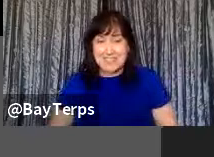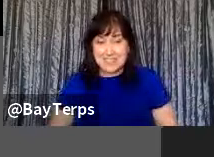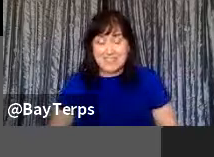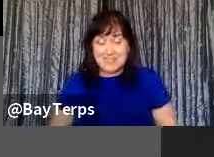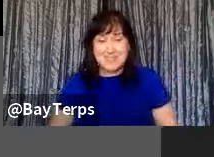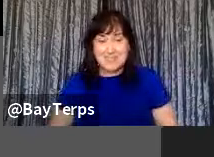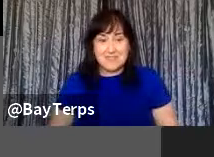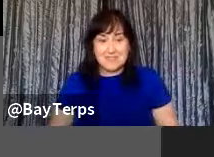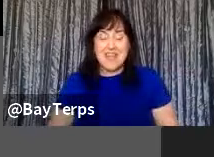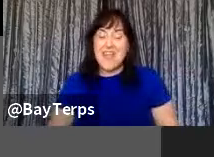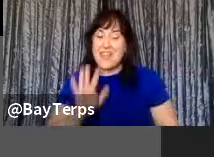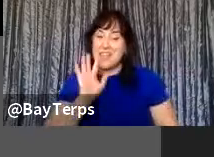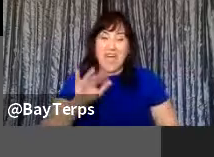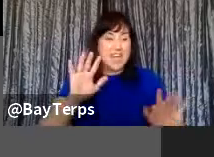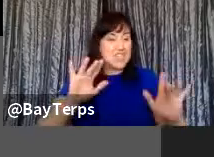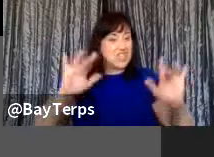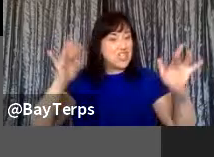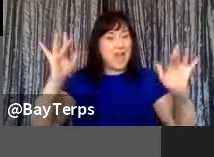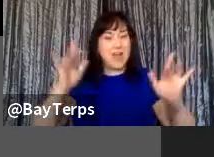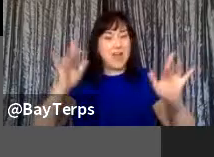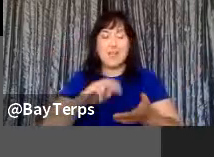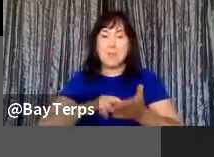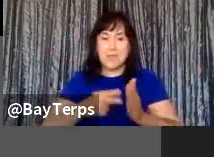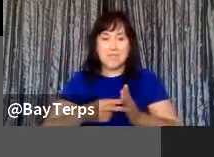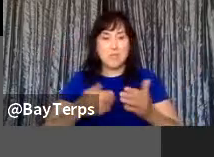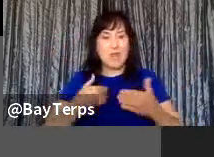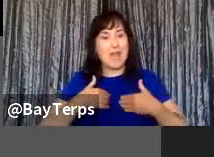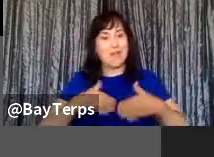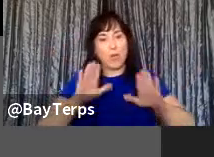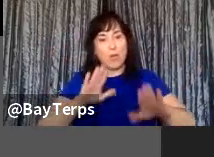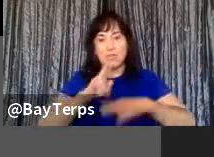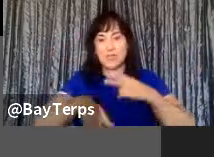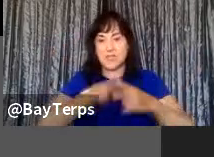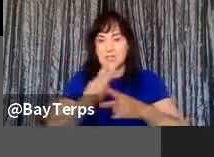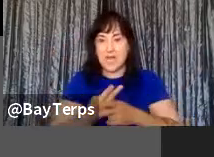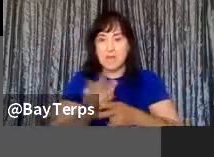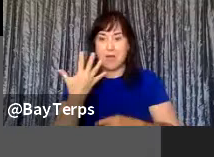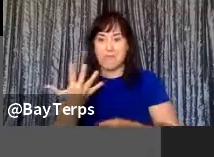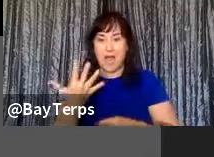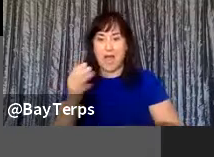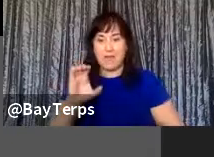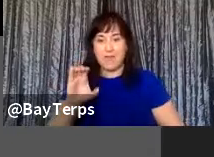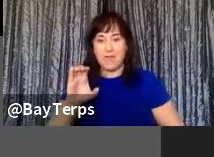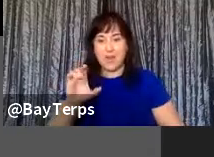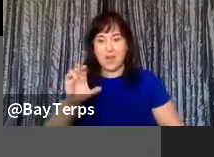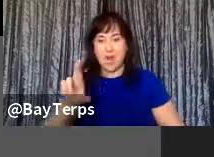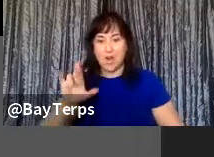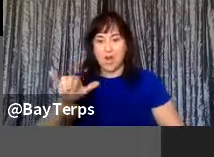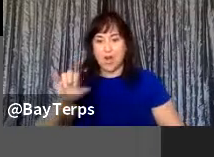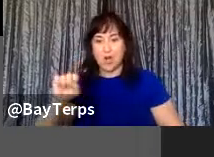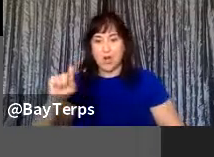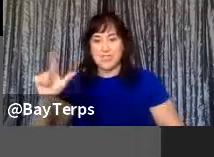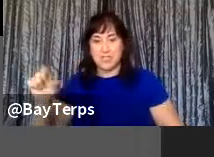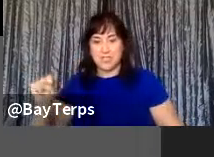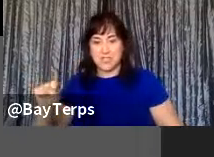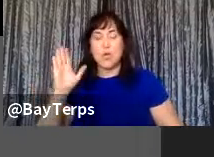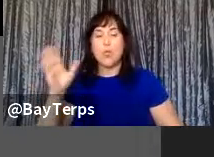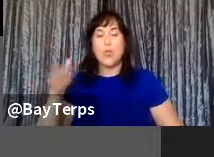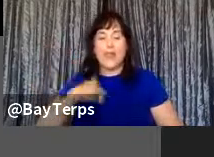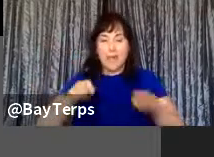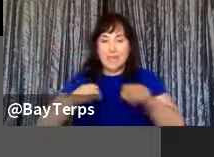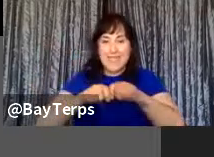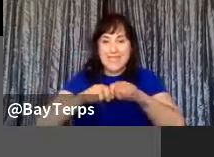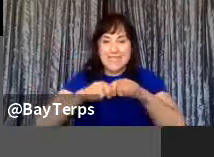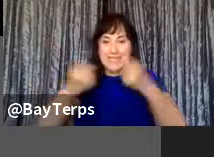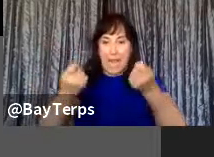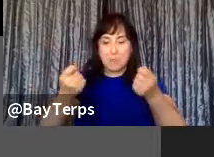Jamaica. That shine indicates that we have that wonderful type 5 crystals formed within our chocolate. We know that we're going to get the snap. We know that we're going to get